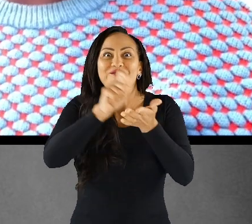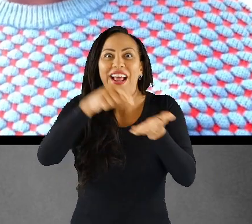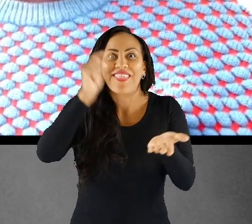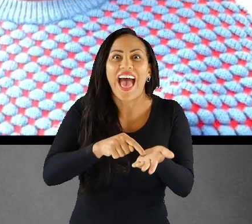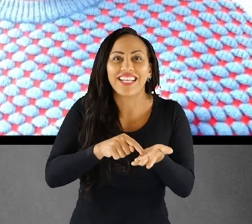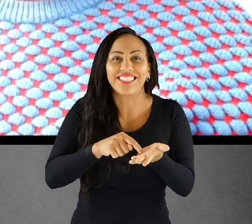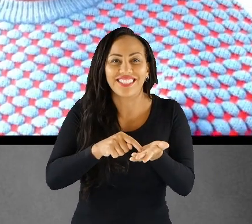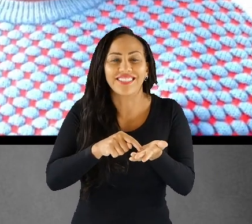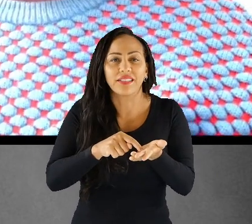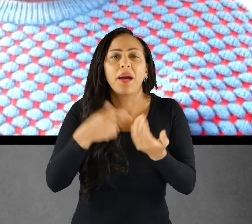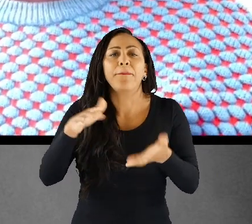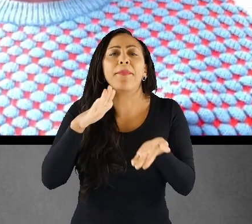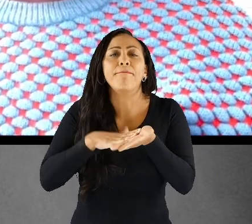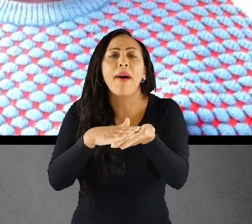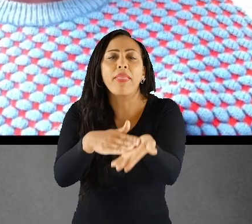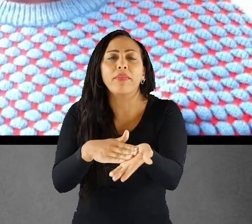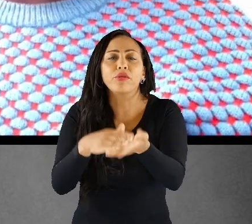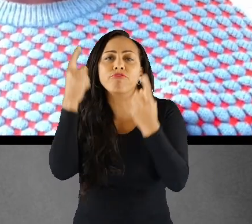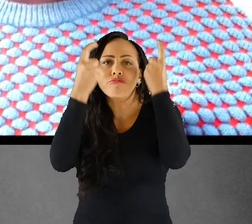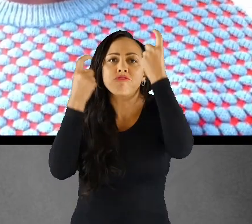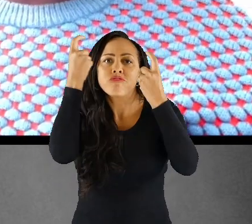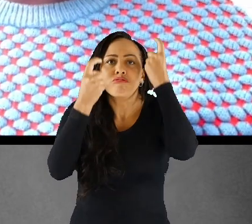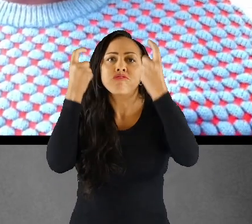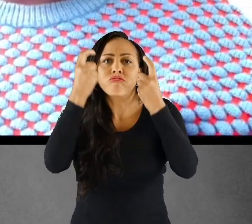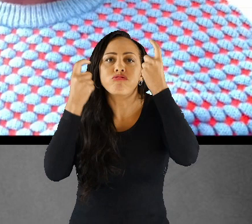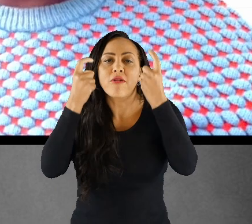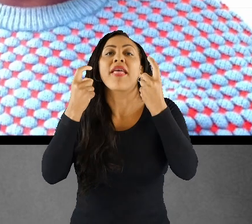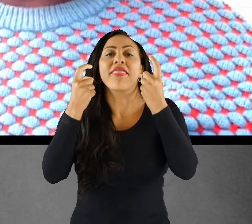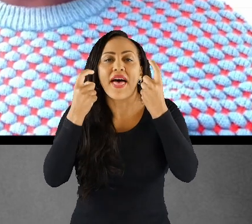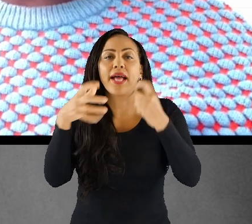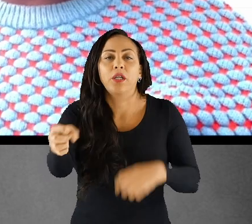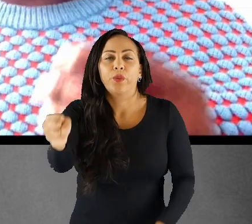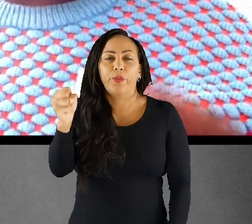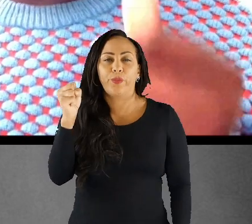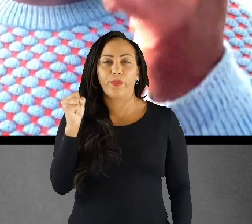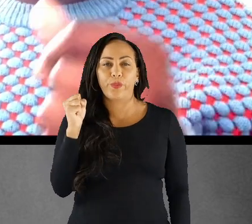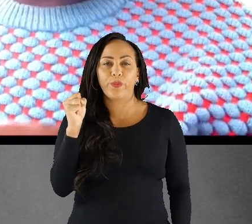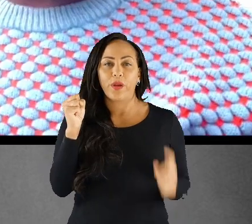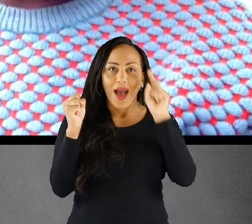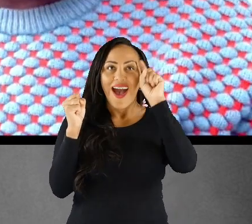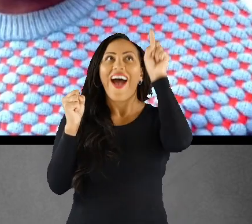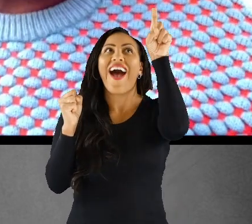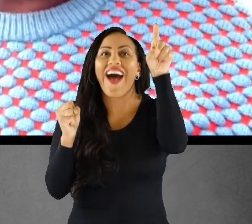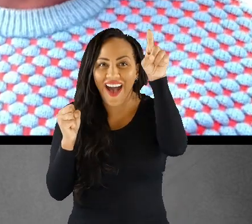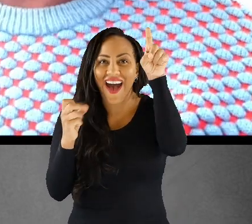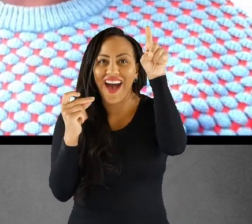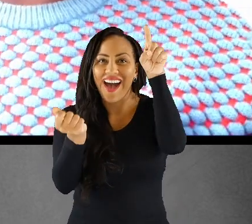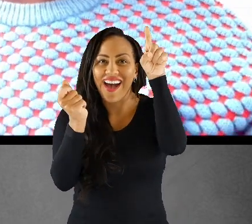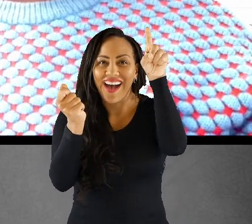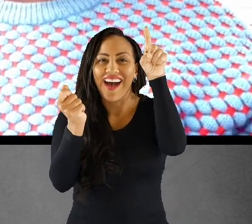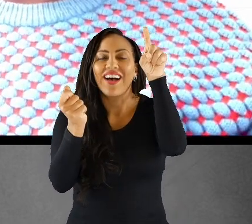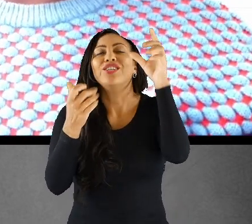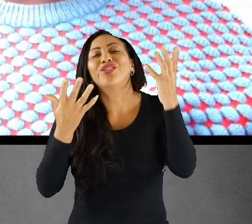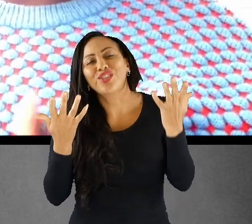It's almost like you're spending months thinking about something, and in that moment of just taking a beat, it comes just like that. Mm-hmm.